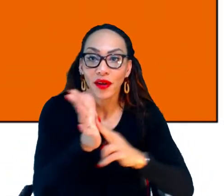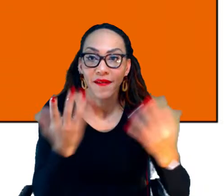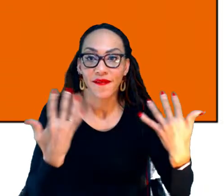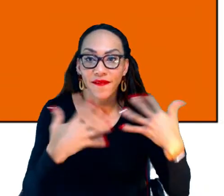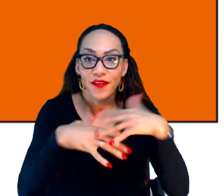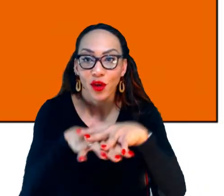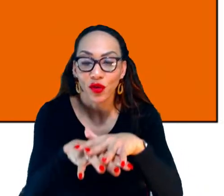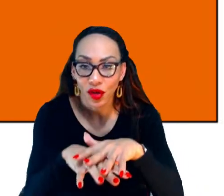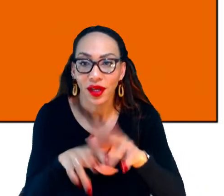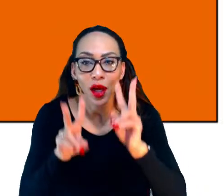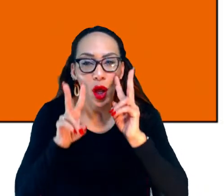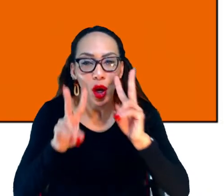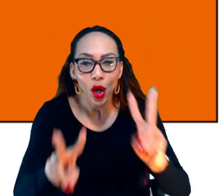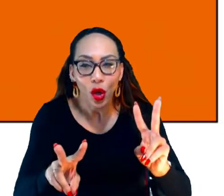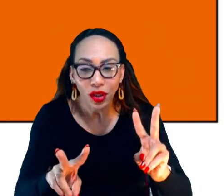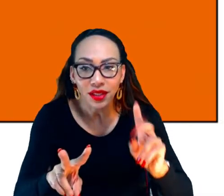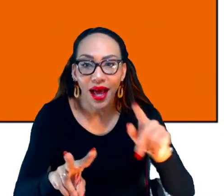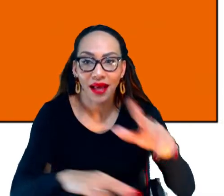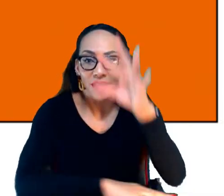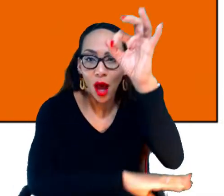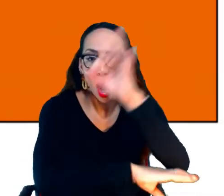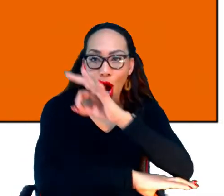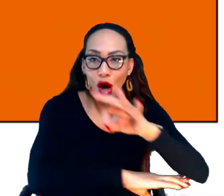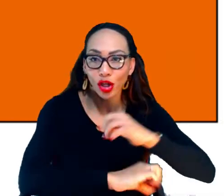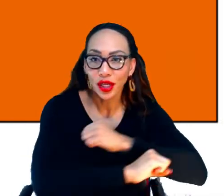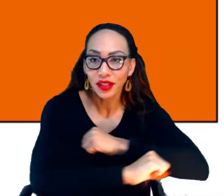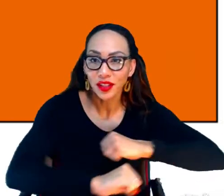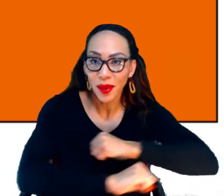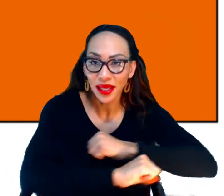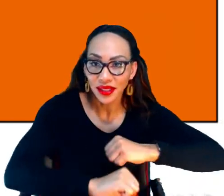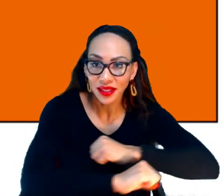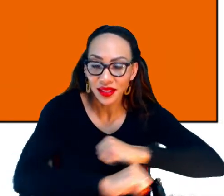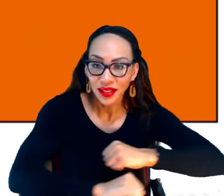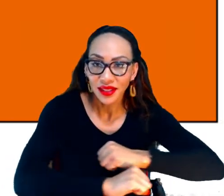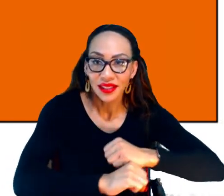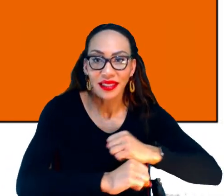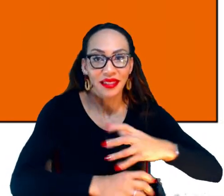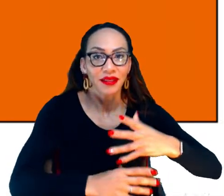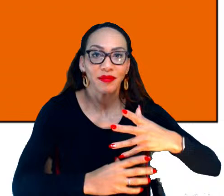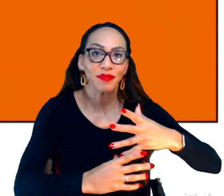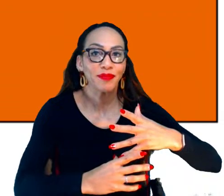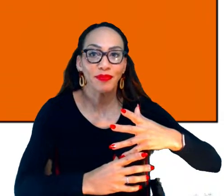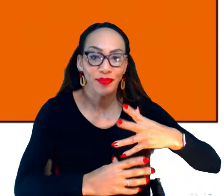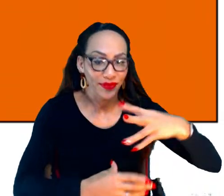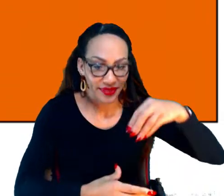the architectural spaces found within devices of everyday technology like laptops,